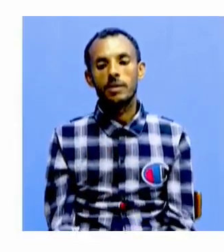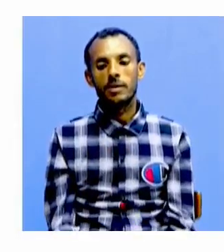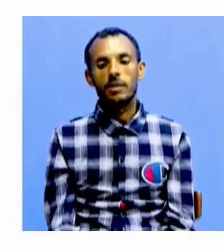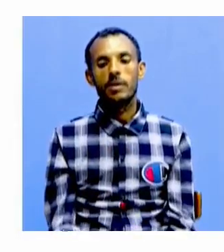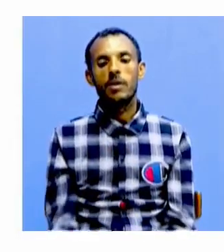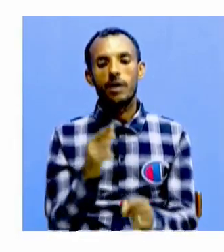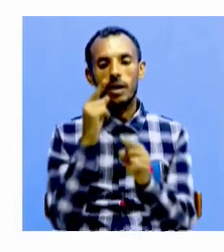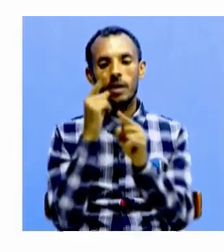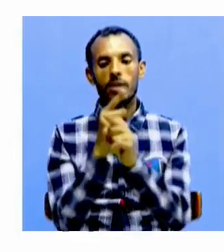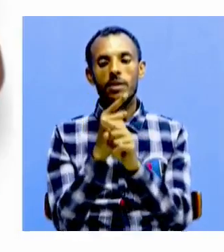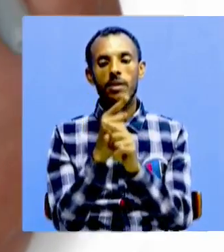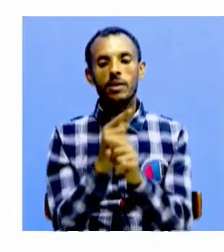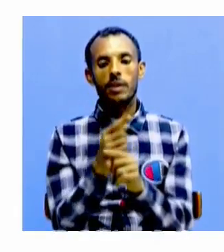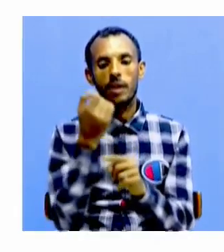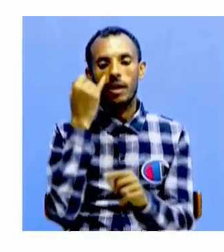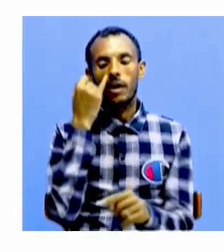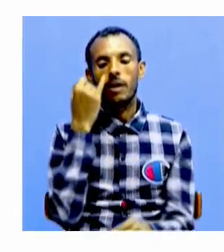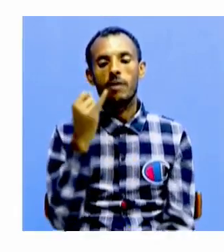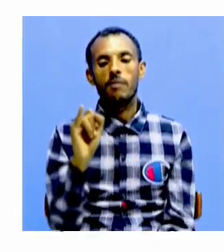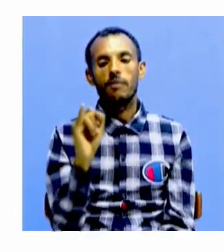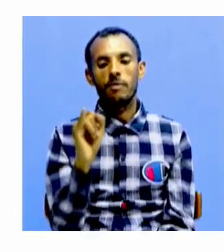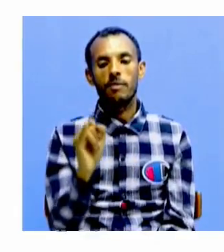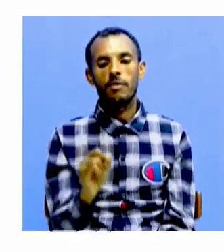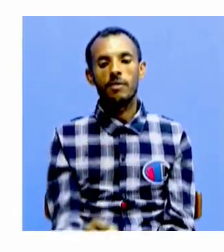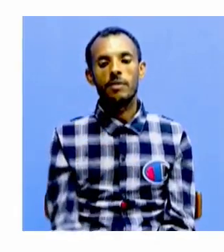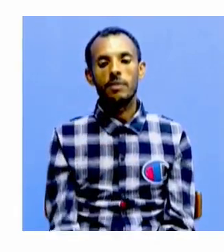All right. If